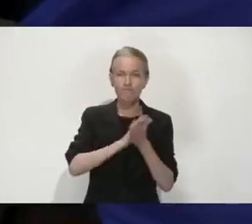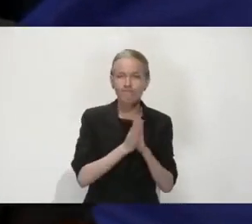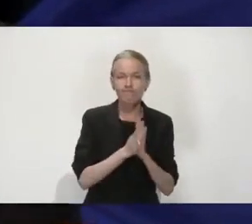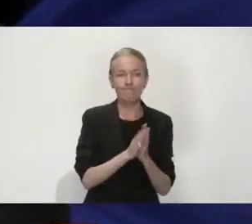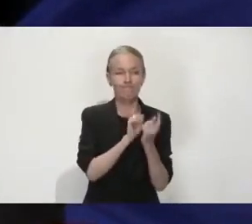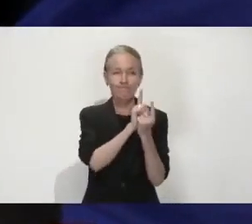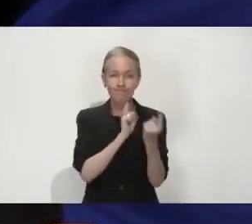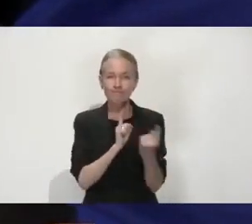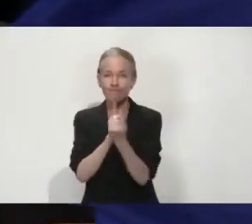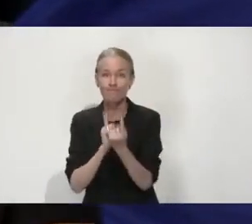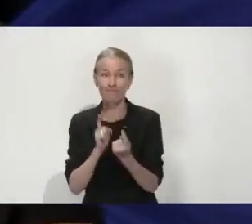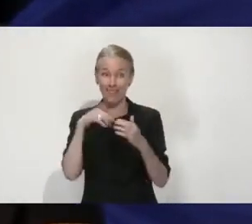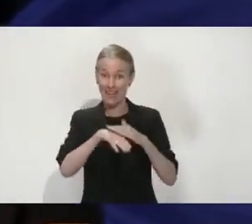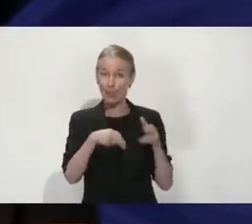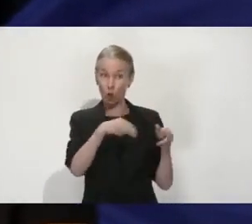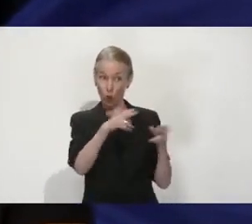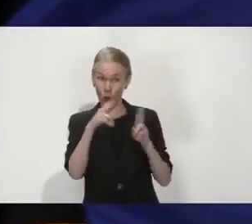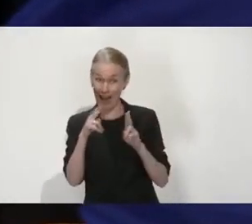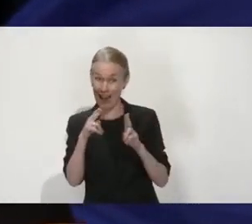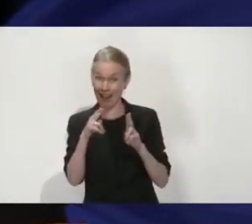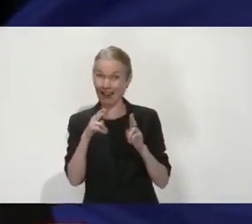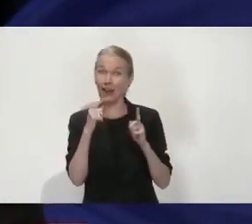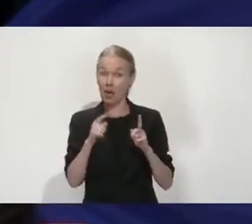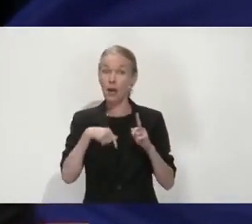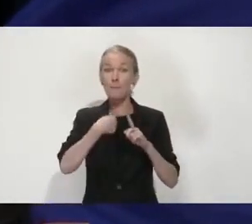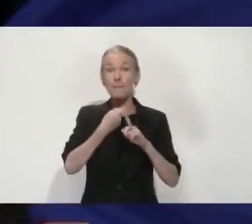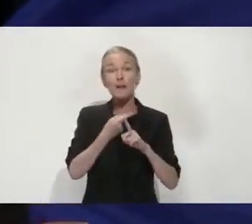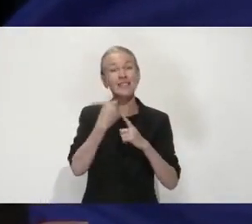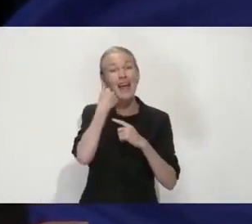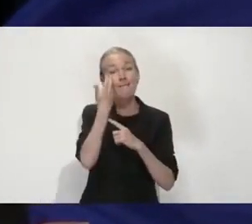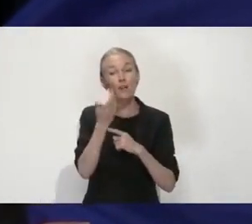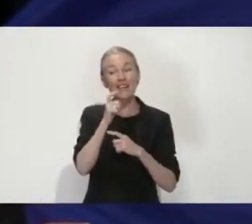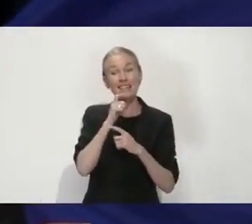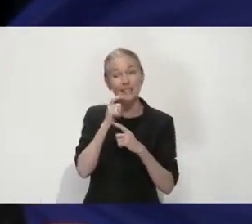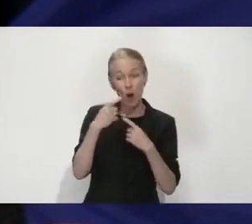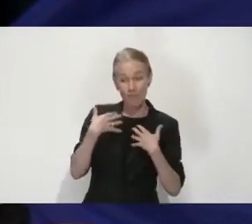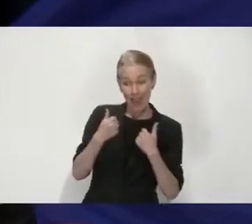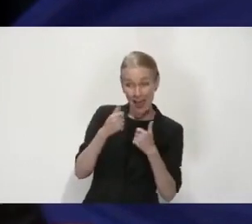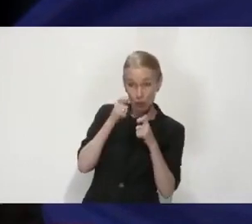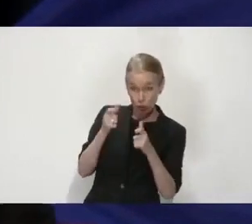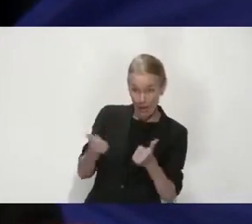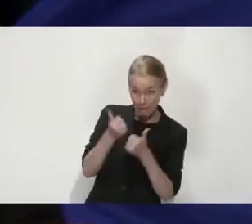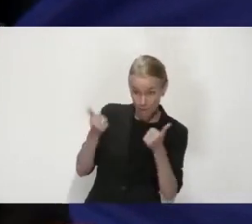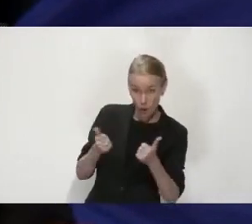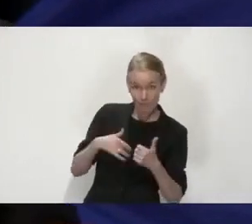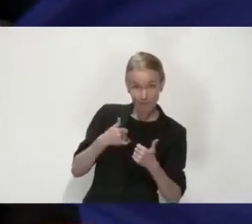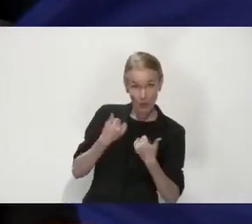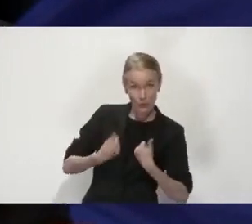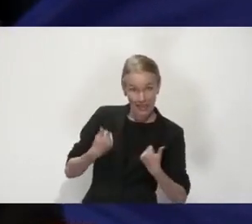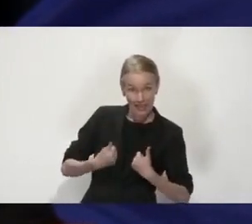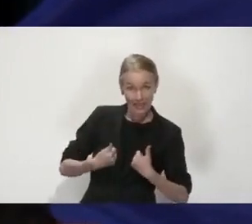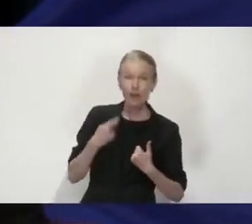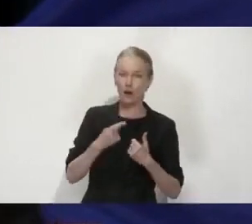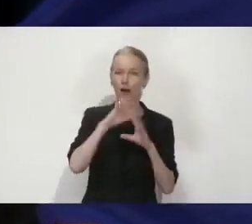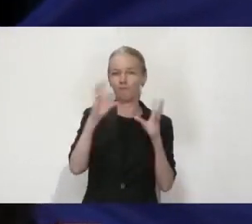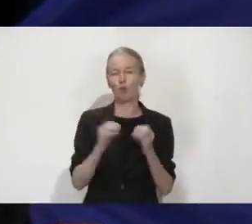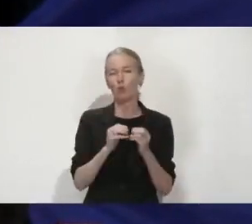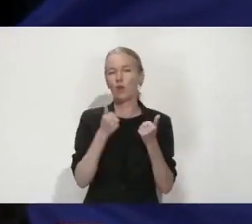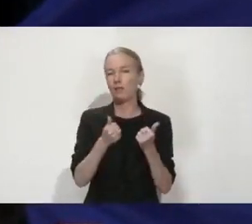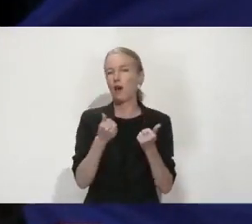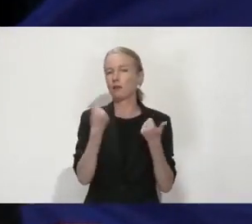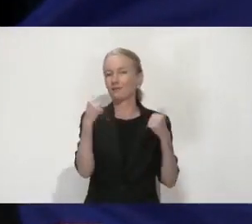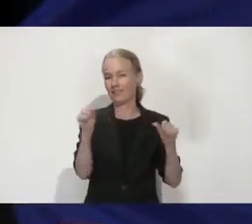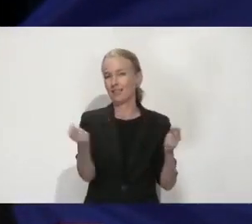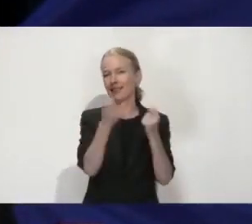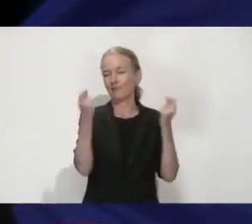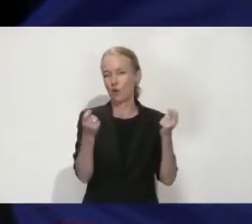within facilities, and daily health checks for all MIQ staff are working. On the 21st of August, Air Commodore